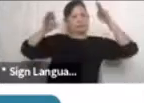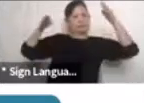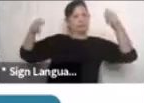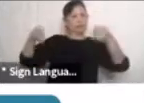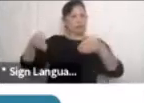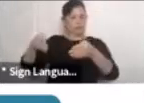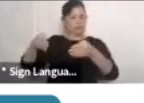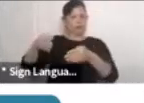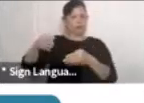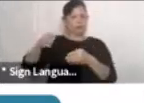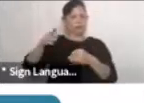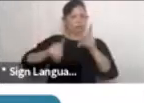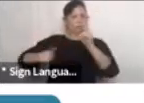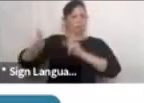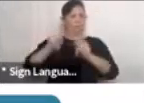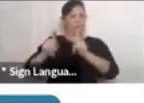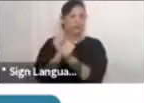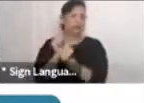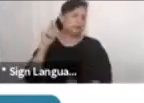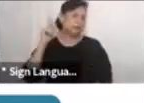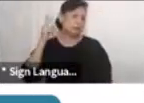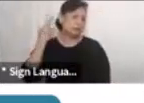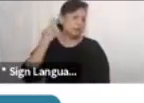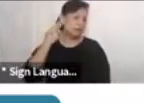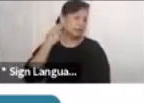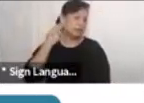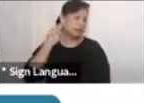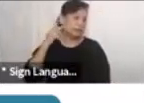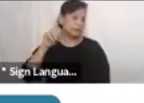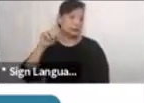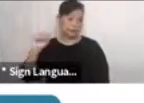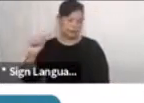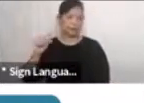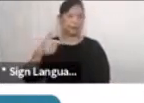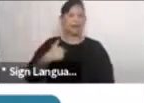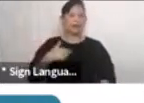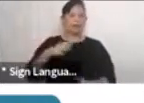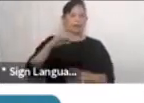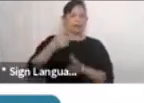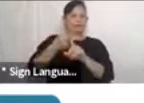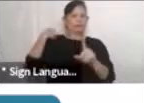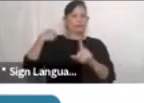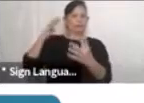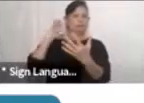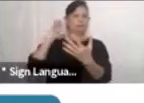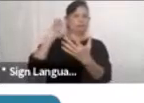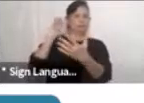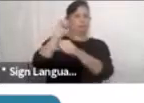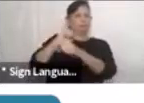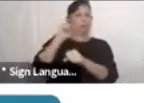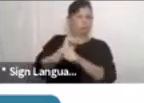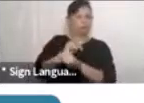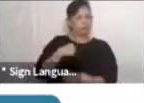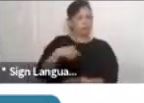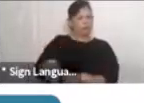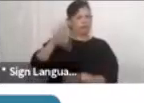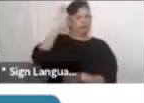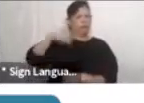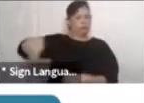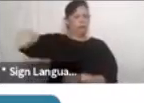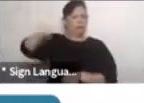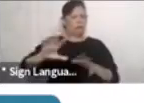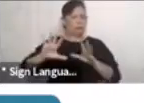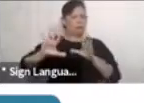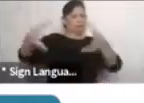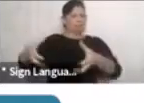disabilities because we, through the interventions we have made in the past, we realized that there's a greater need for them to